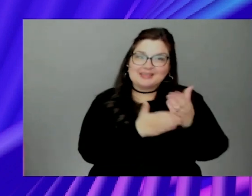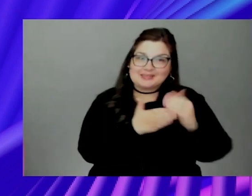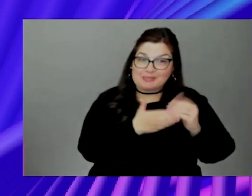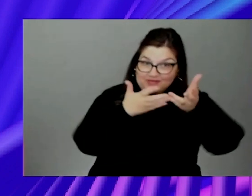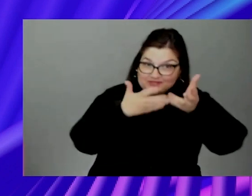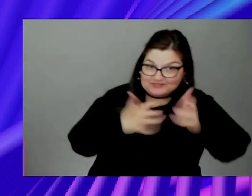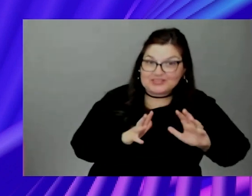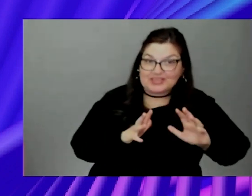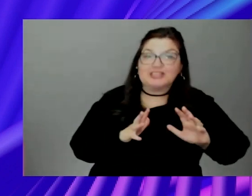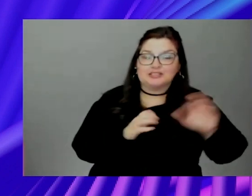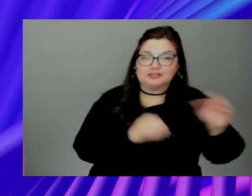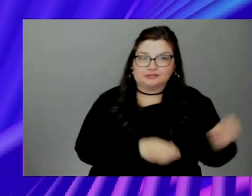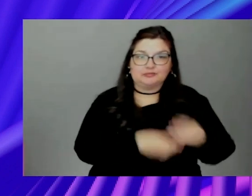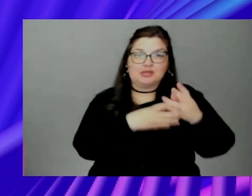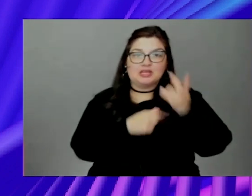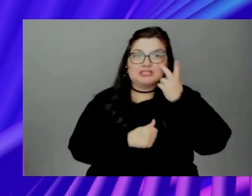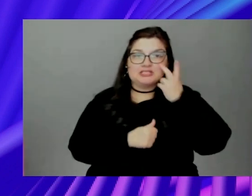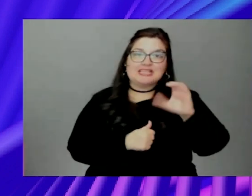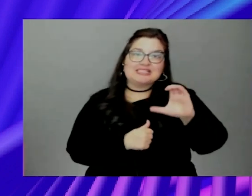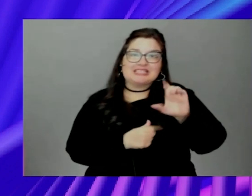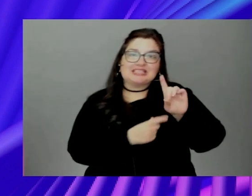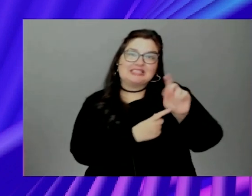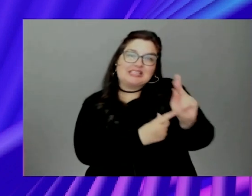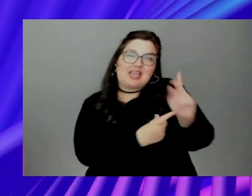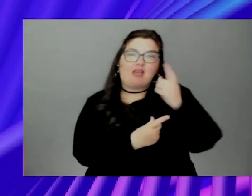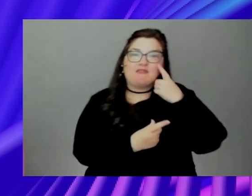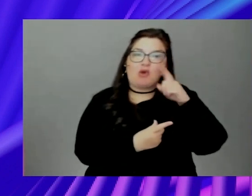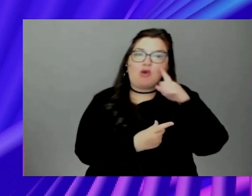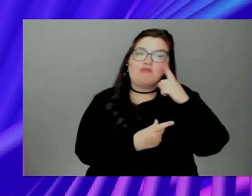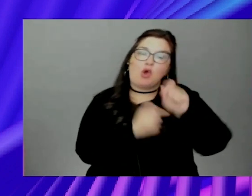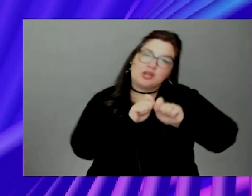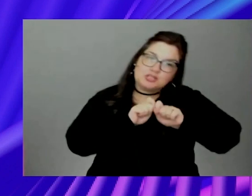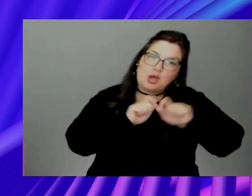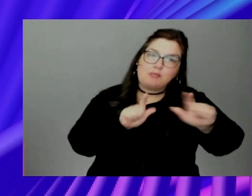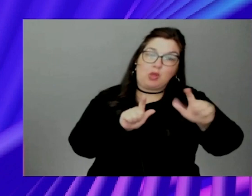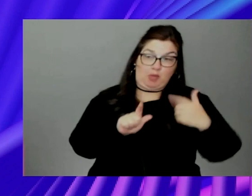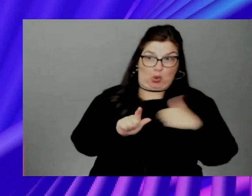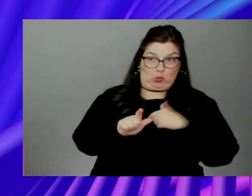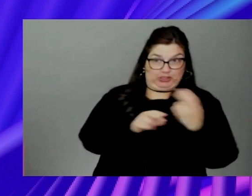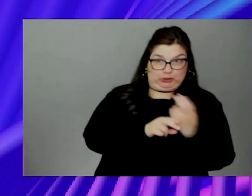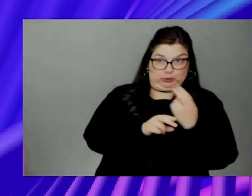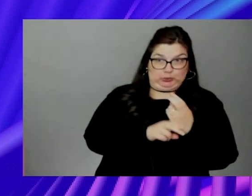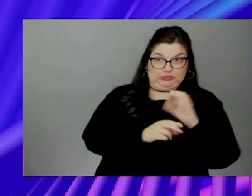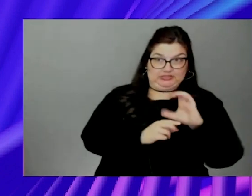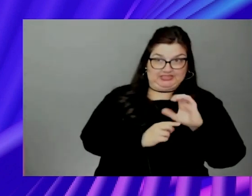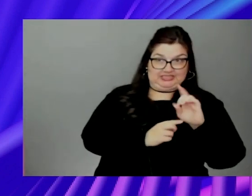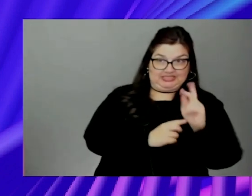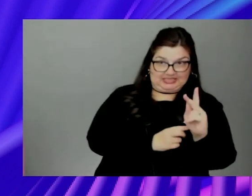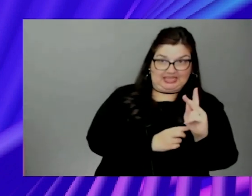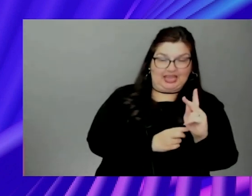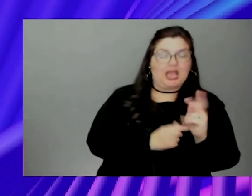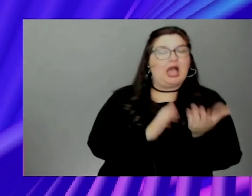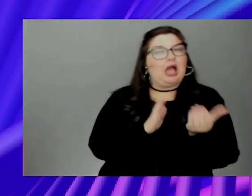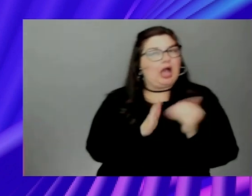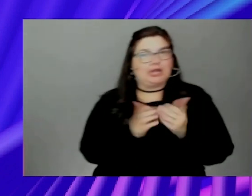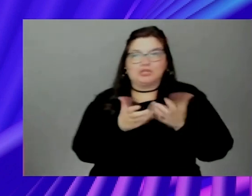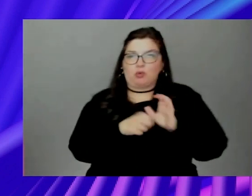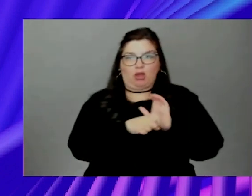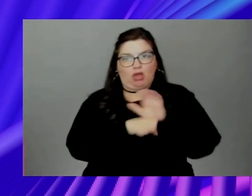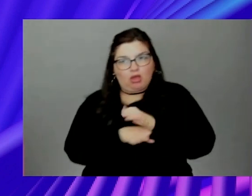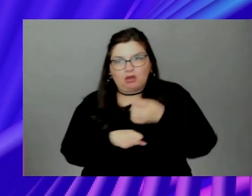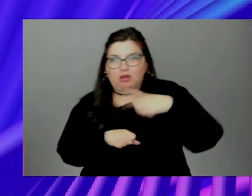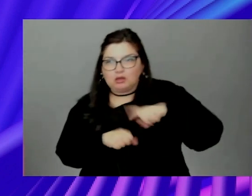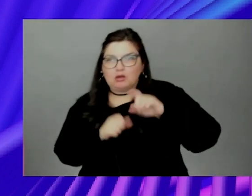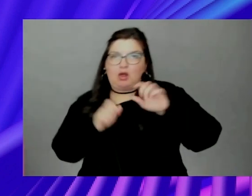where we use the CDK for deployment. So we use the CDK, but again, we don't want to like make you have to do a lot of things to get started. You don't have